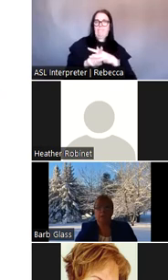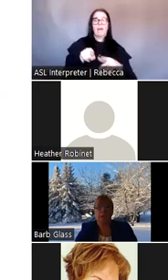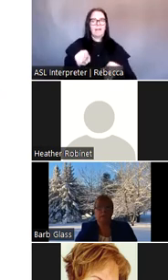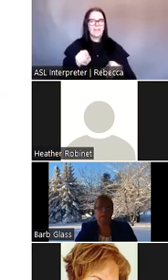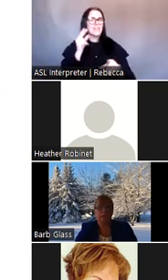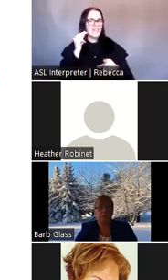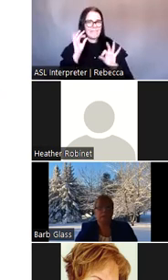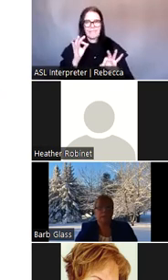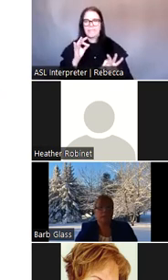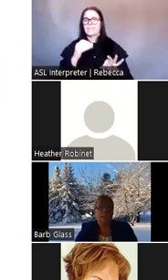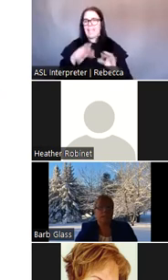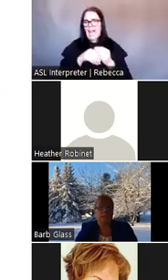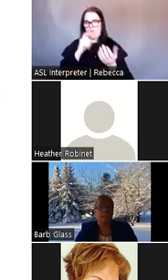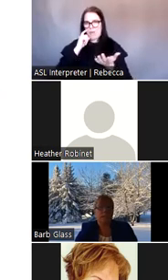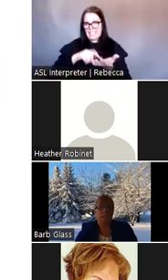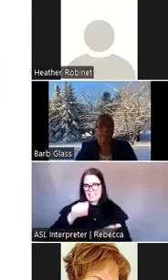recognition, yes.